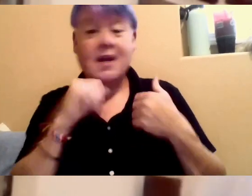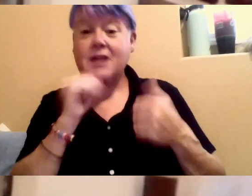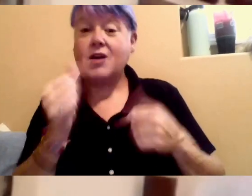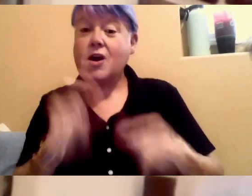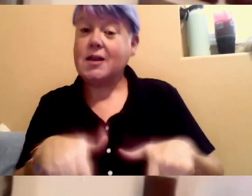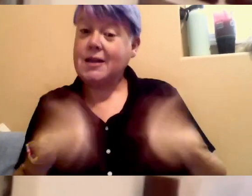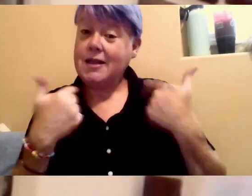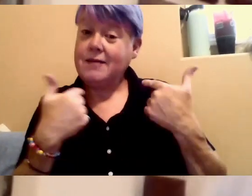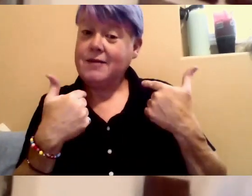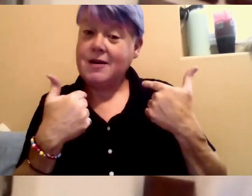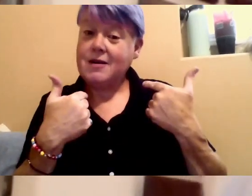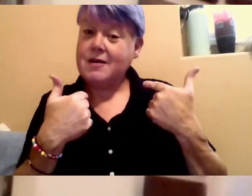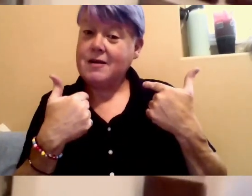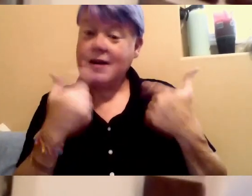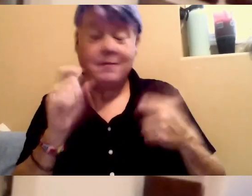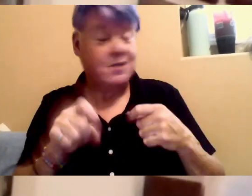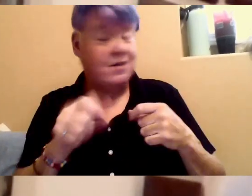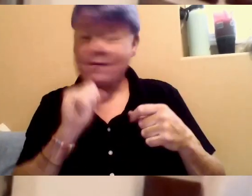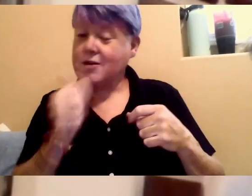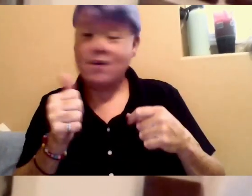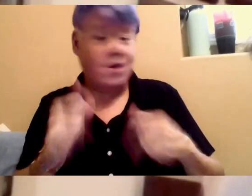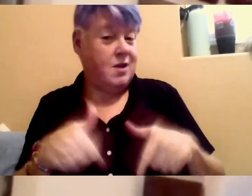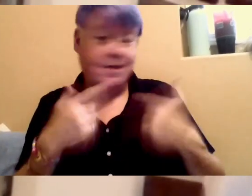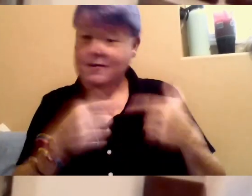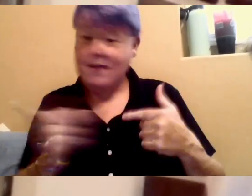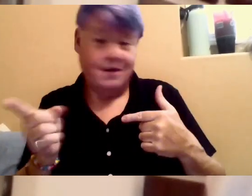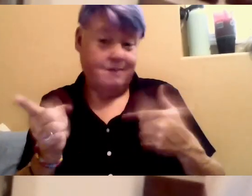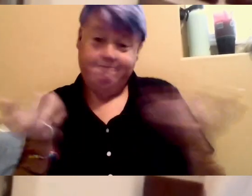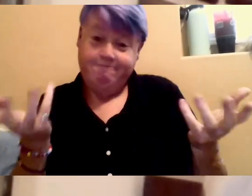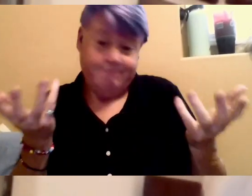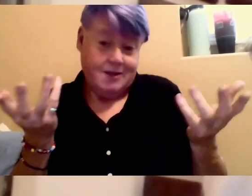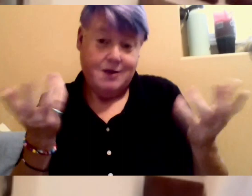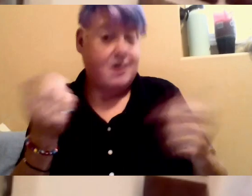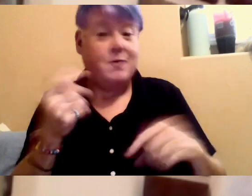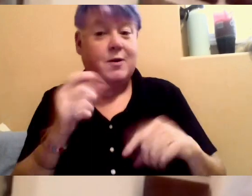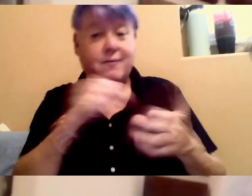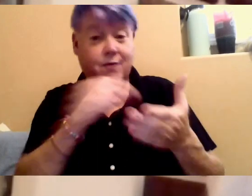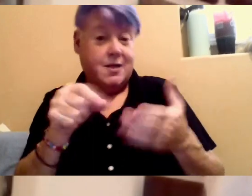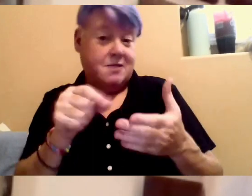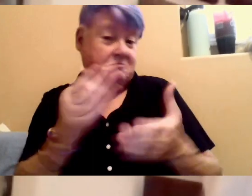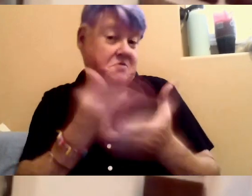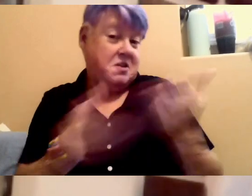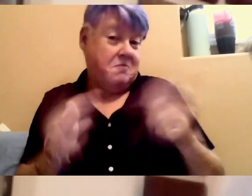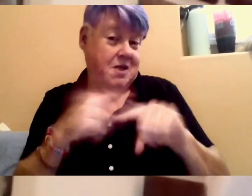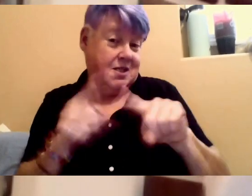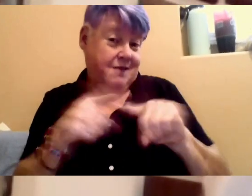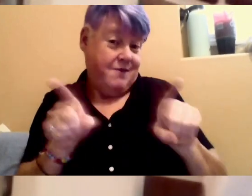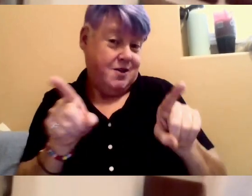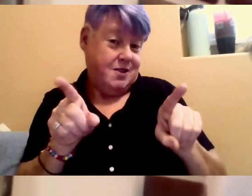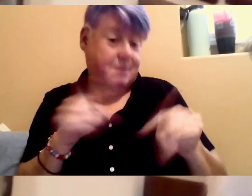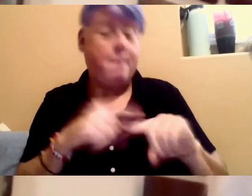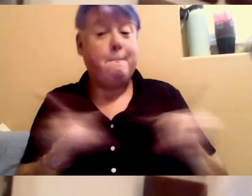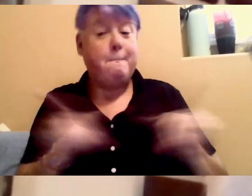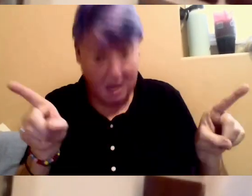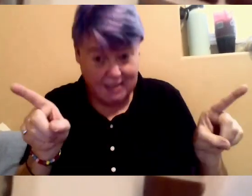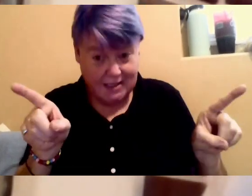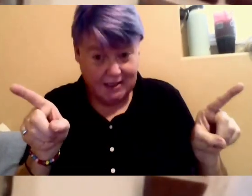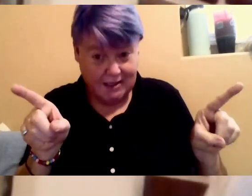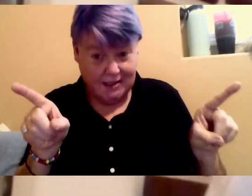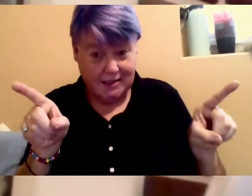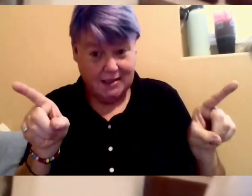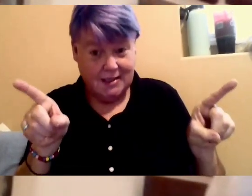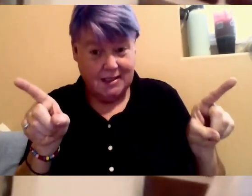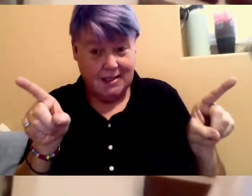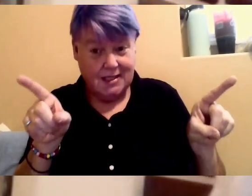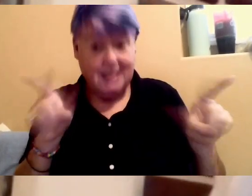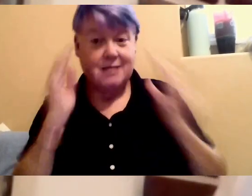sure I wouldn't have. I would have written about something quite different. Um, but this has been a